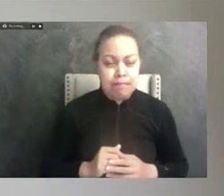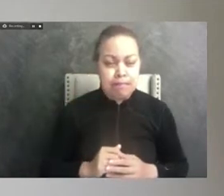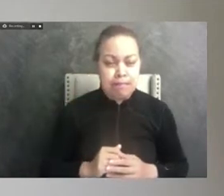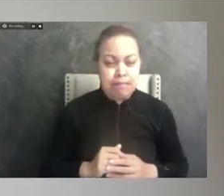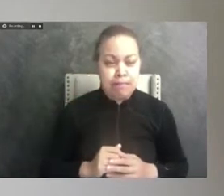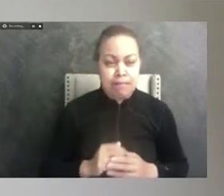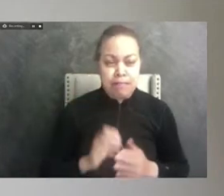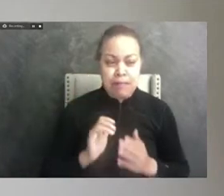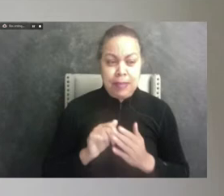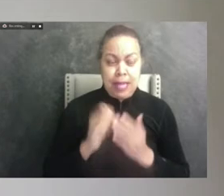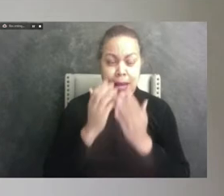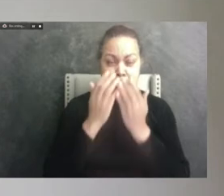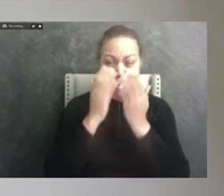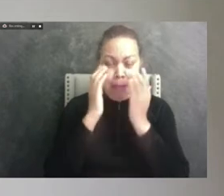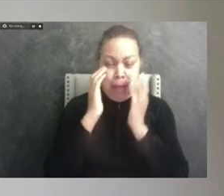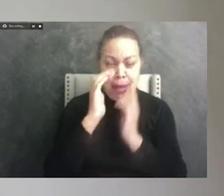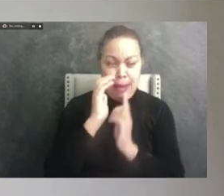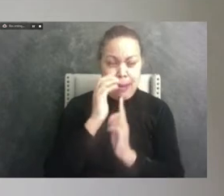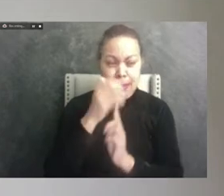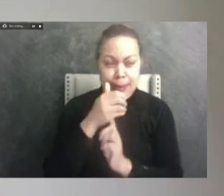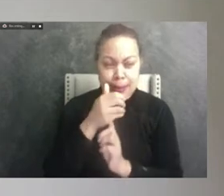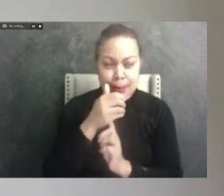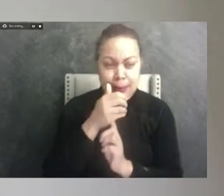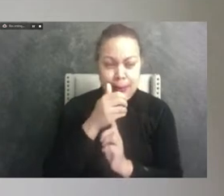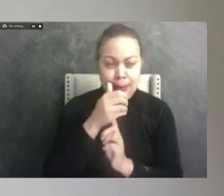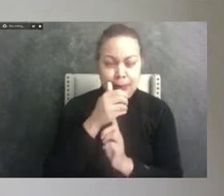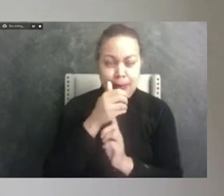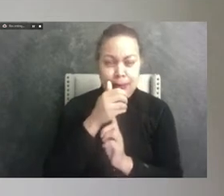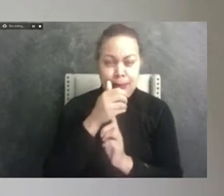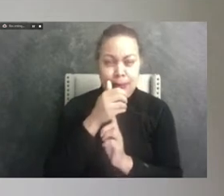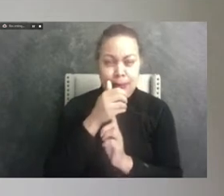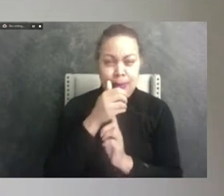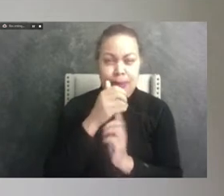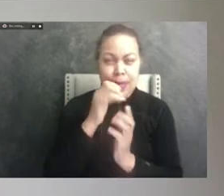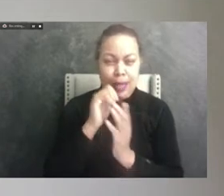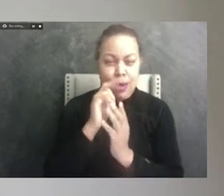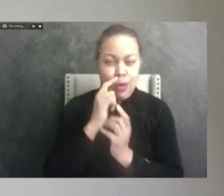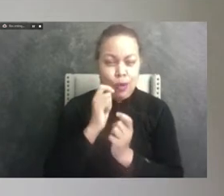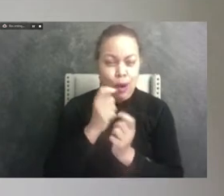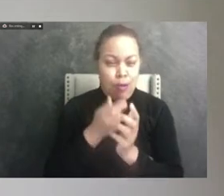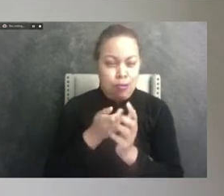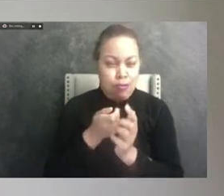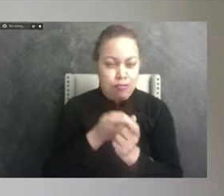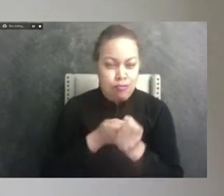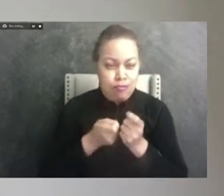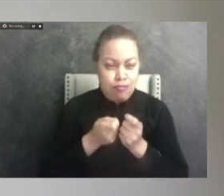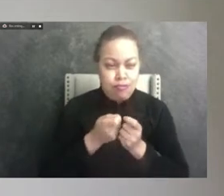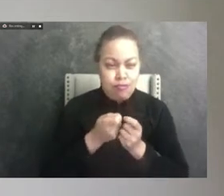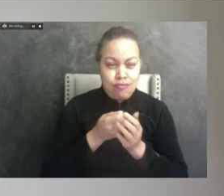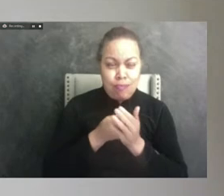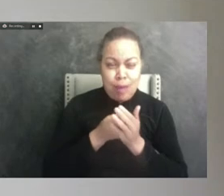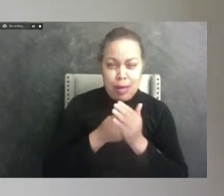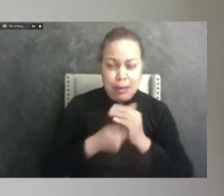The mask that snows coins.